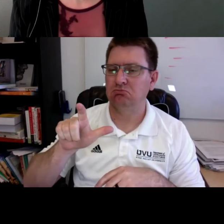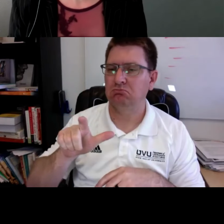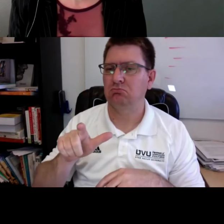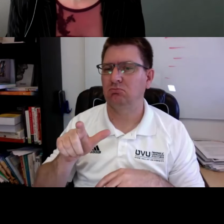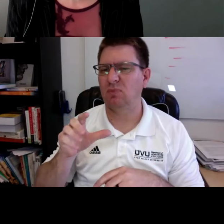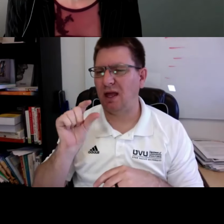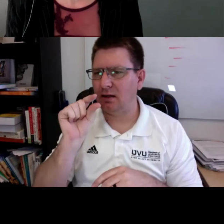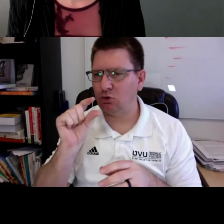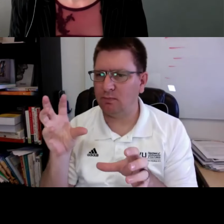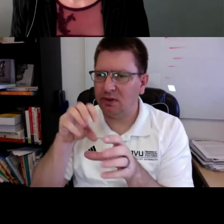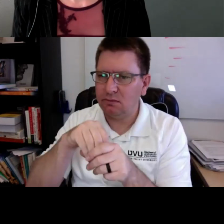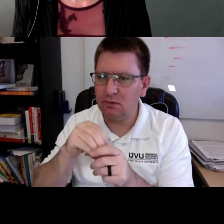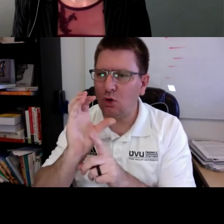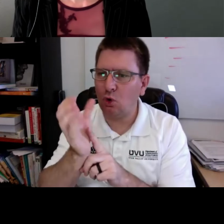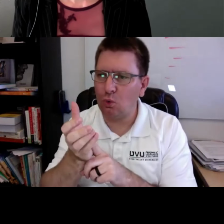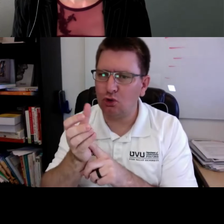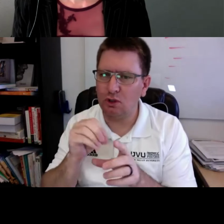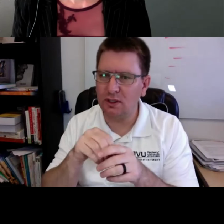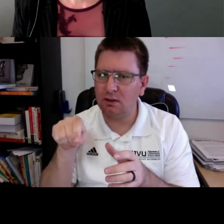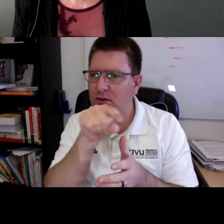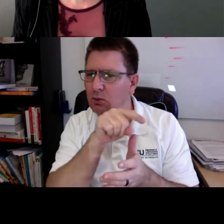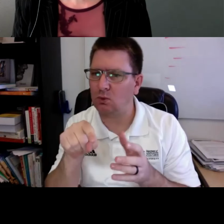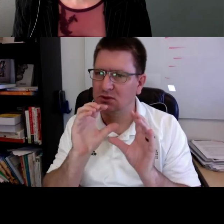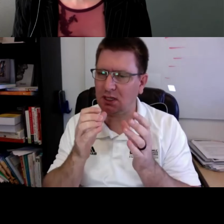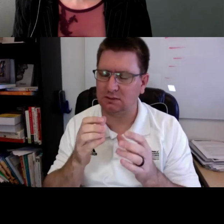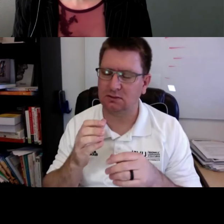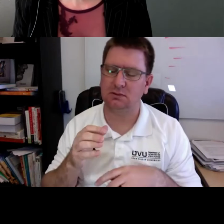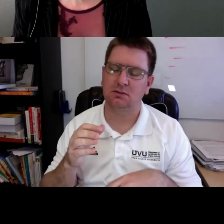school ASL. And there's a